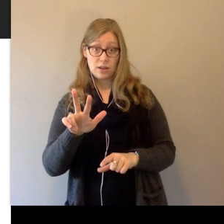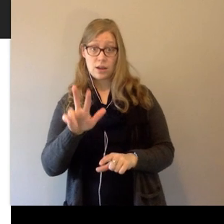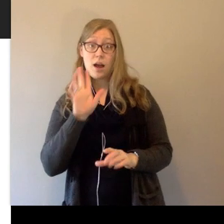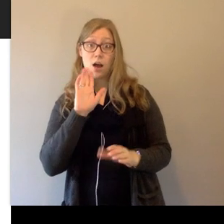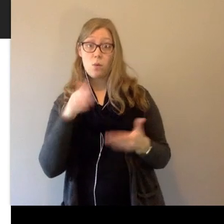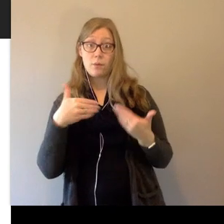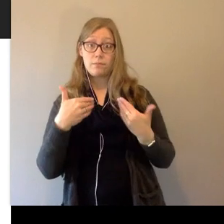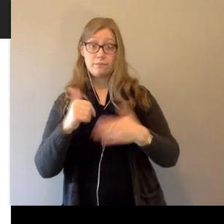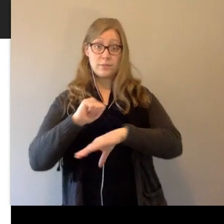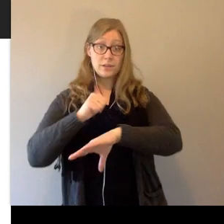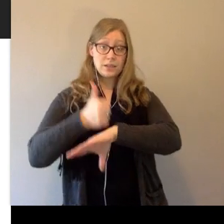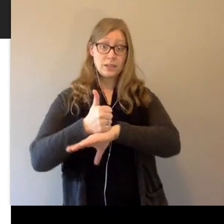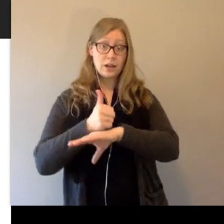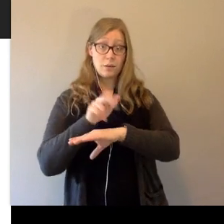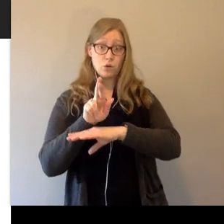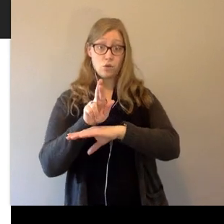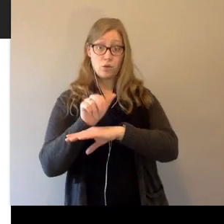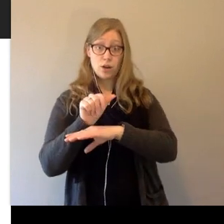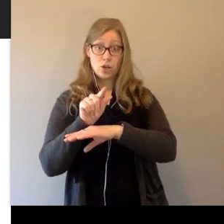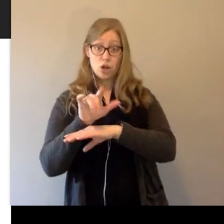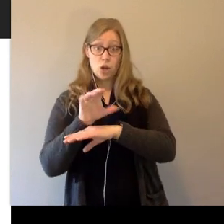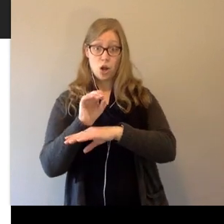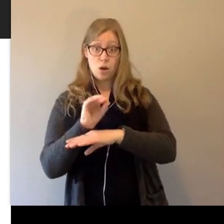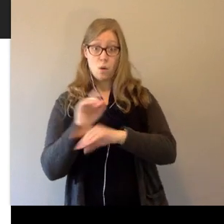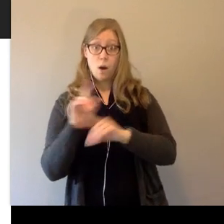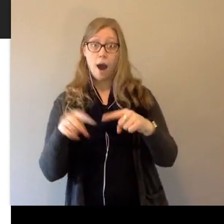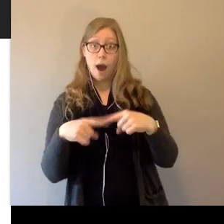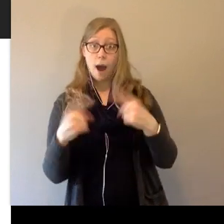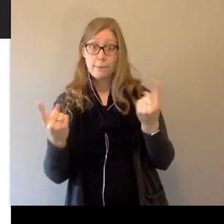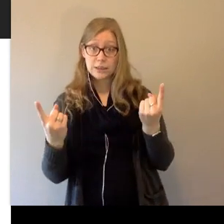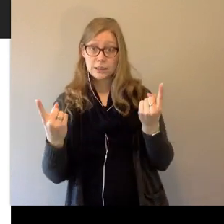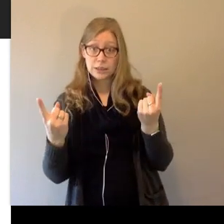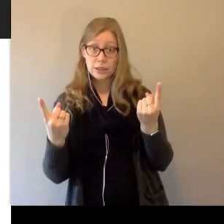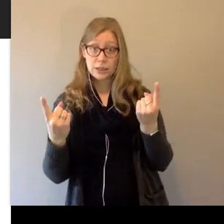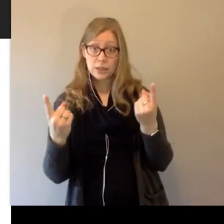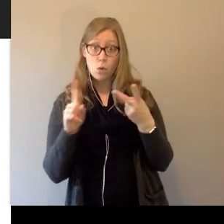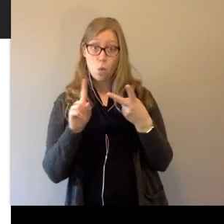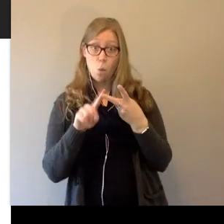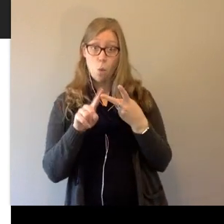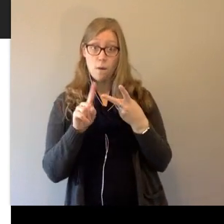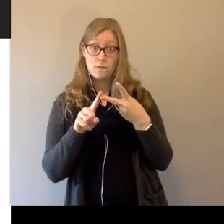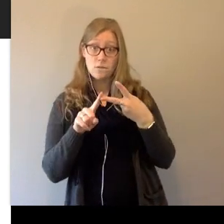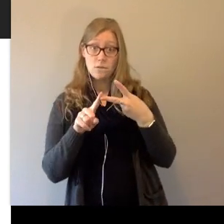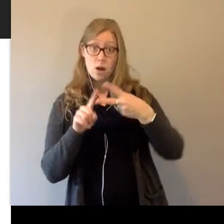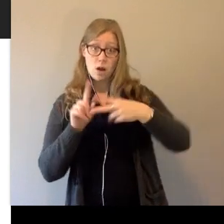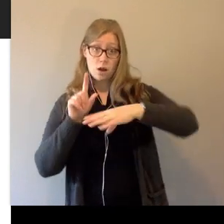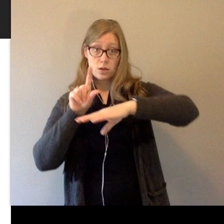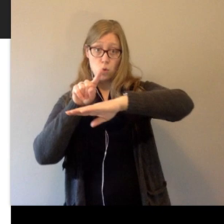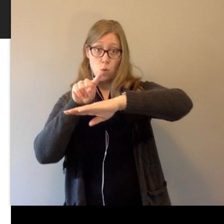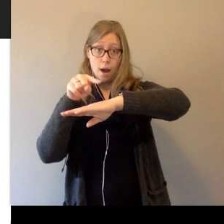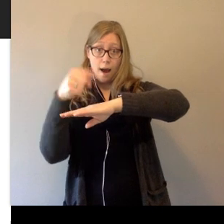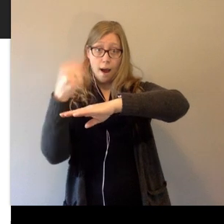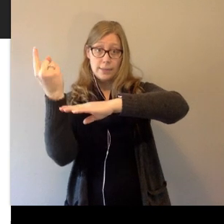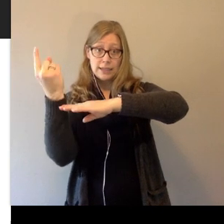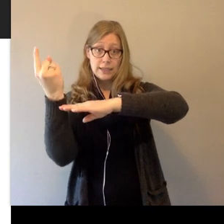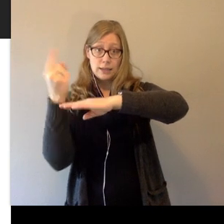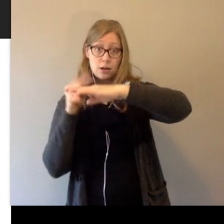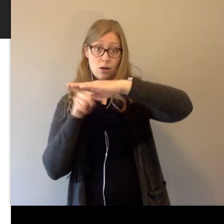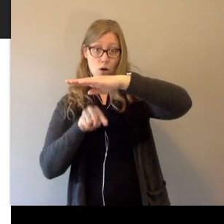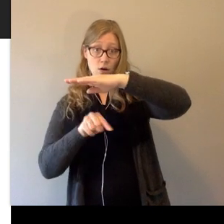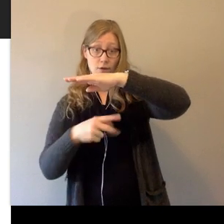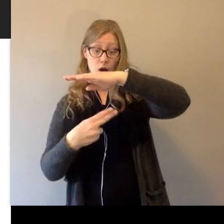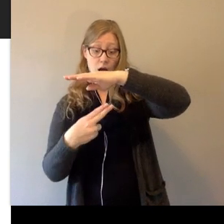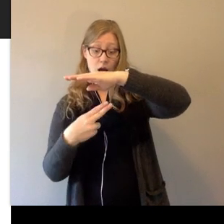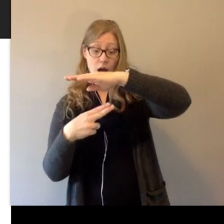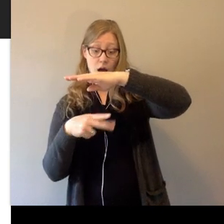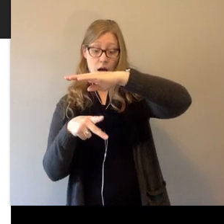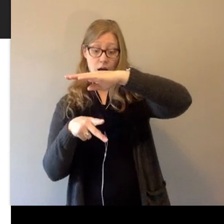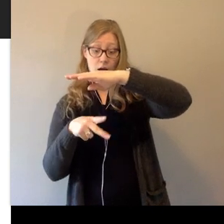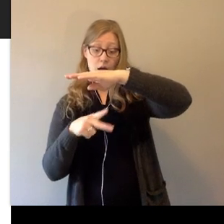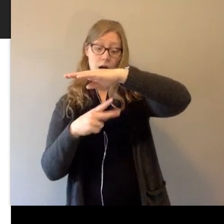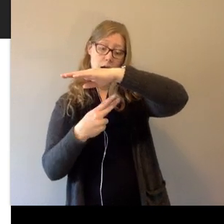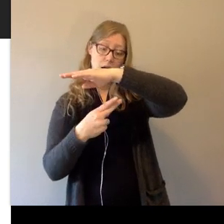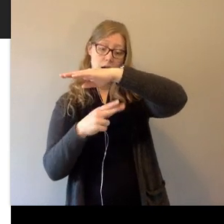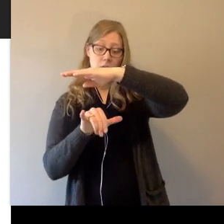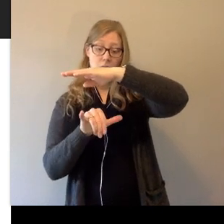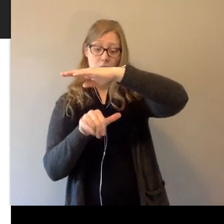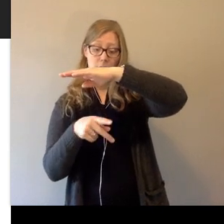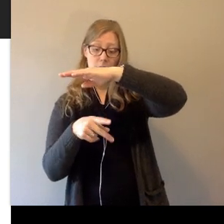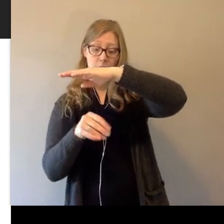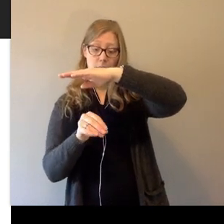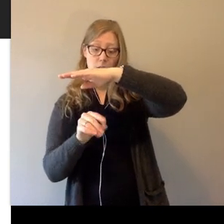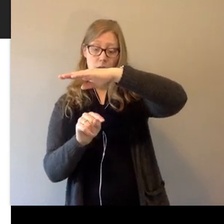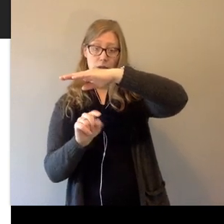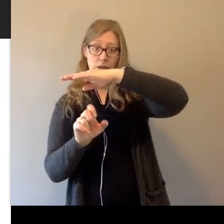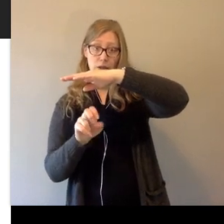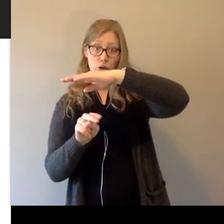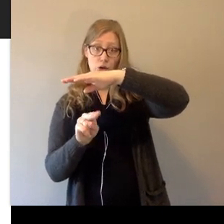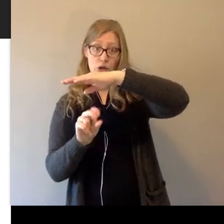of opposite over hypotenuse. And opposite over hypotenuse for angle 53